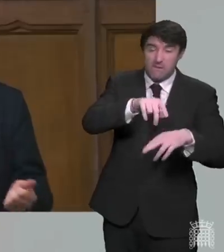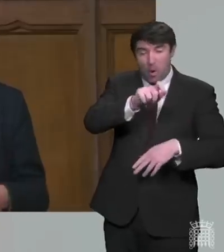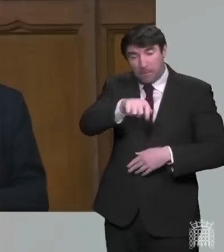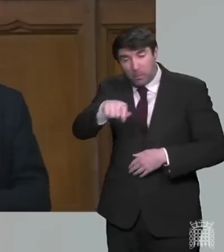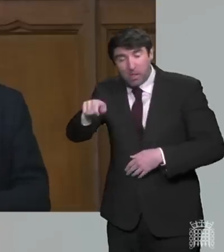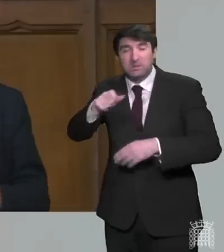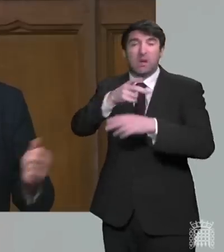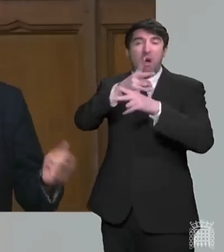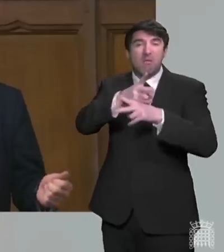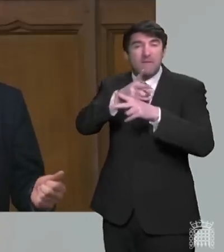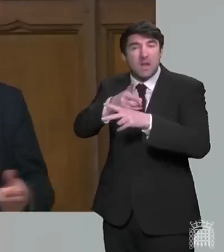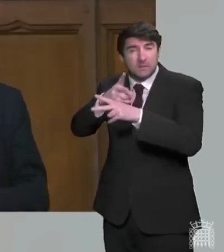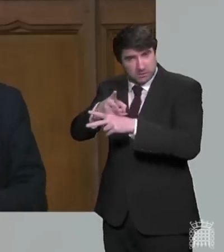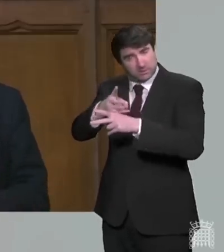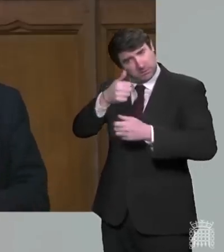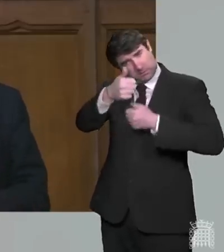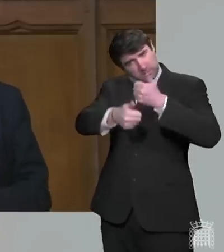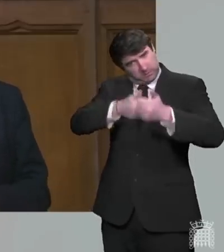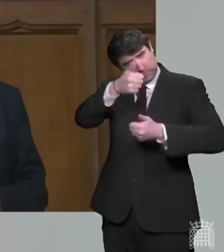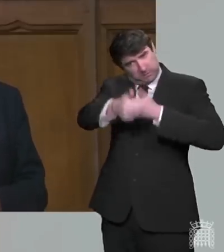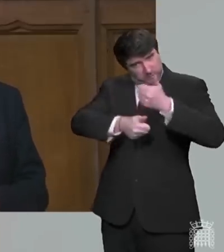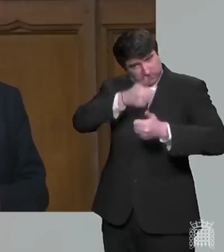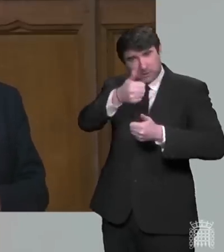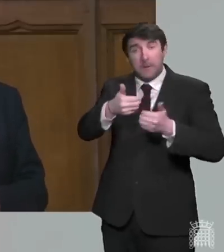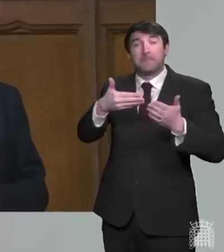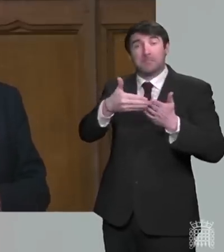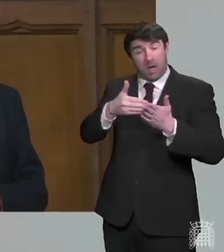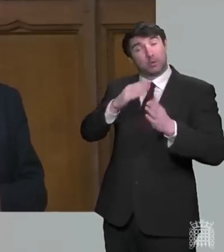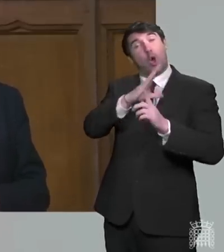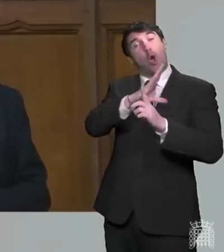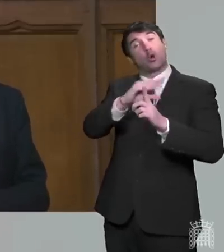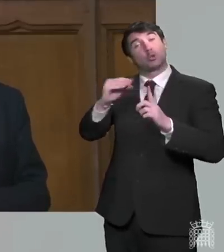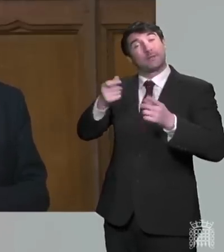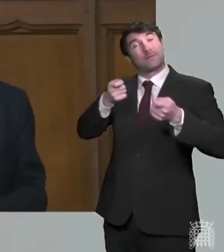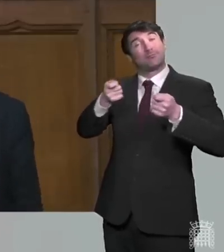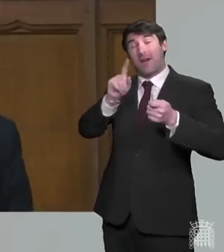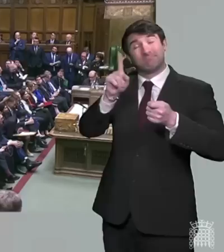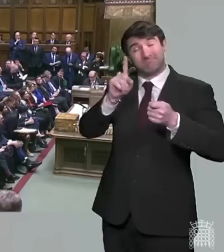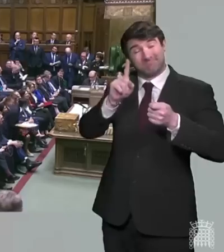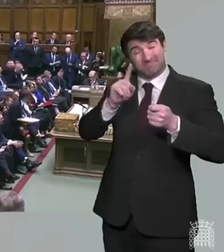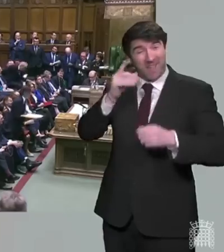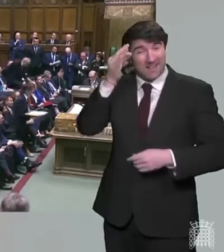Councillor Gareth Barnard and the entire education team at Conservative-run Bracknell Forest Council.